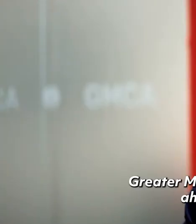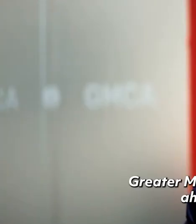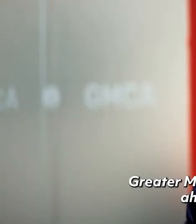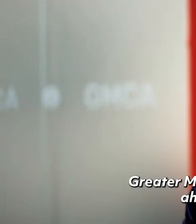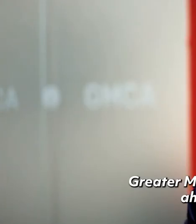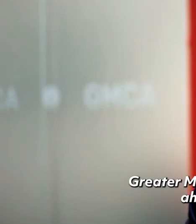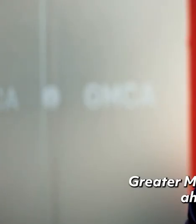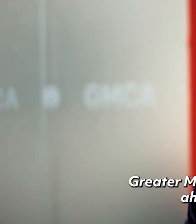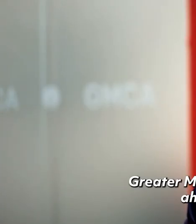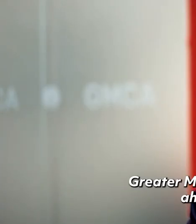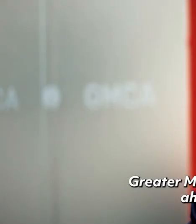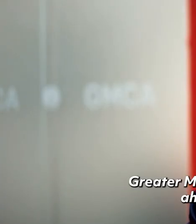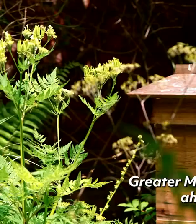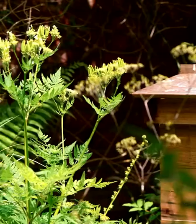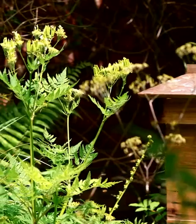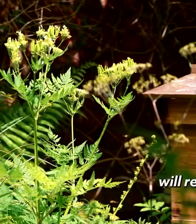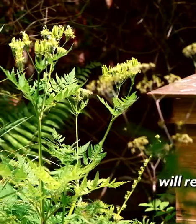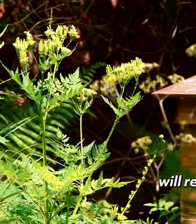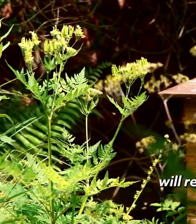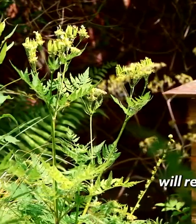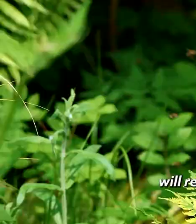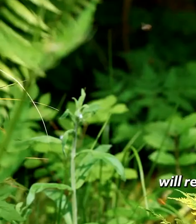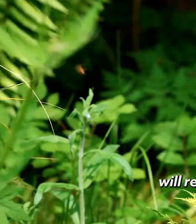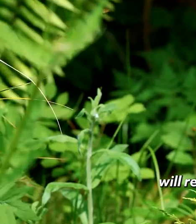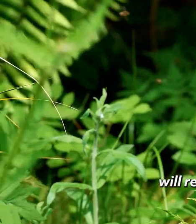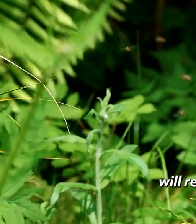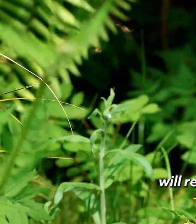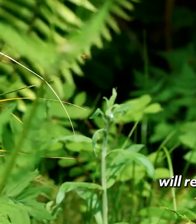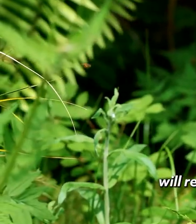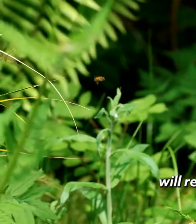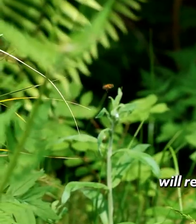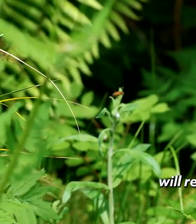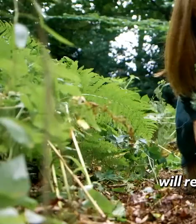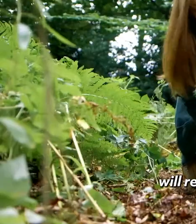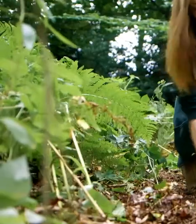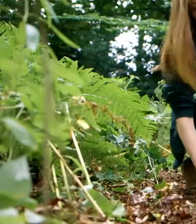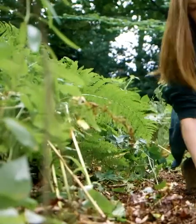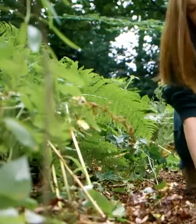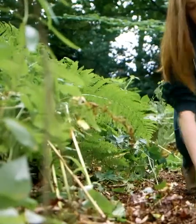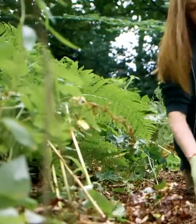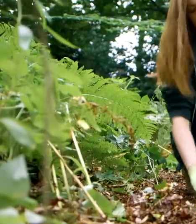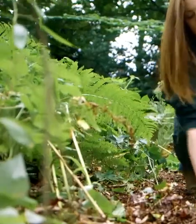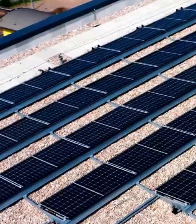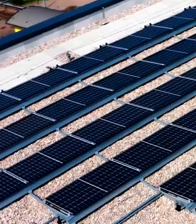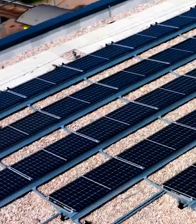12 years ahead of the rest of the UK, will require everyone here to play their part.